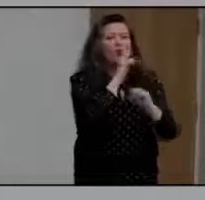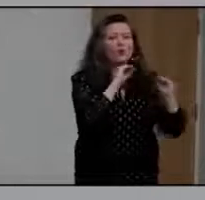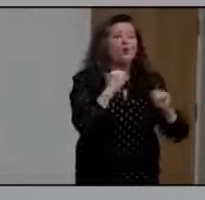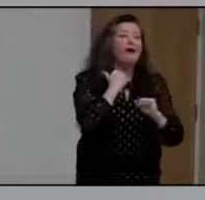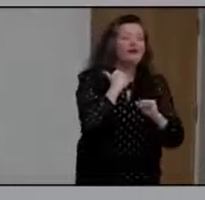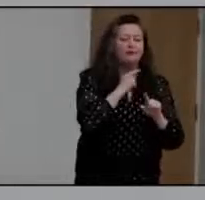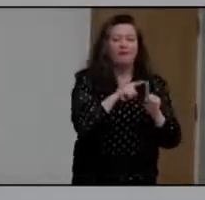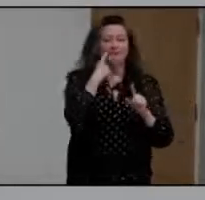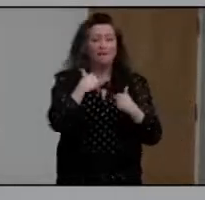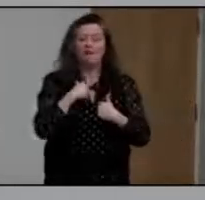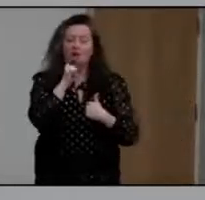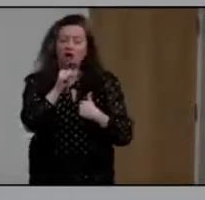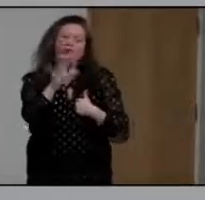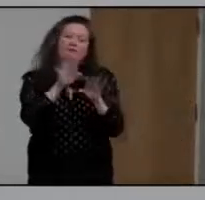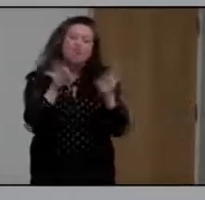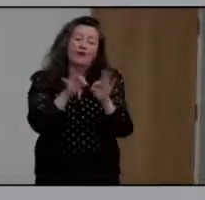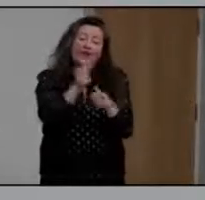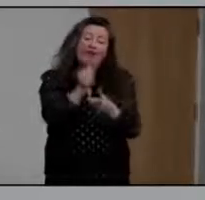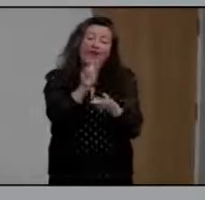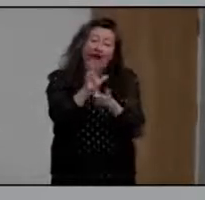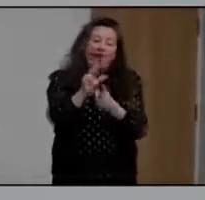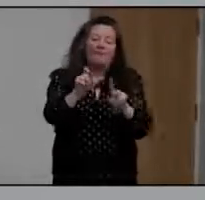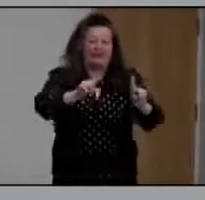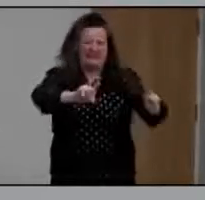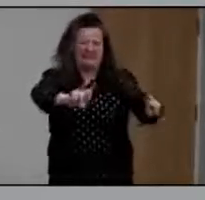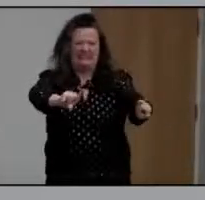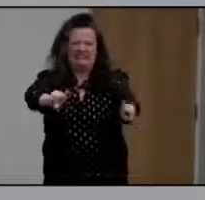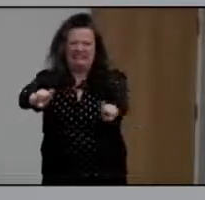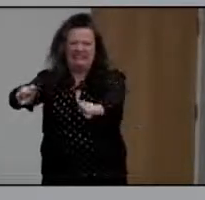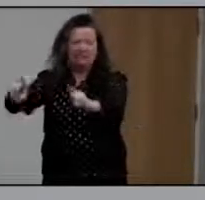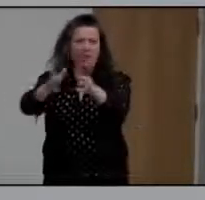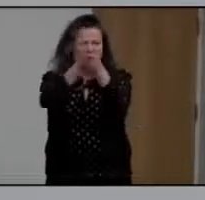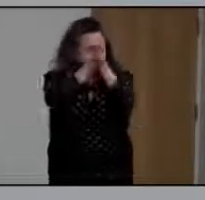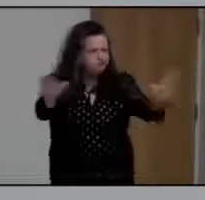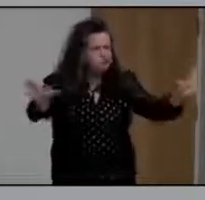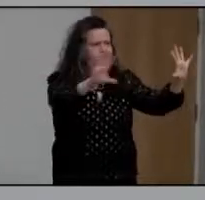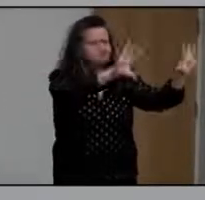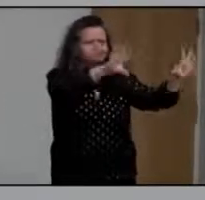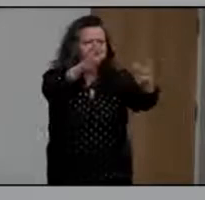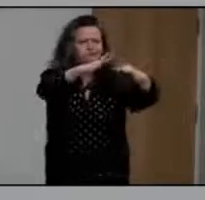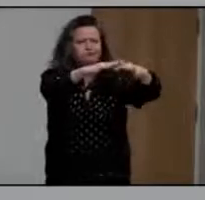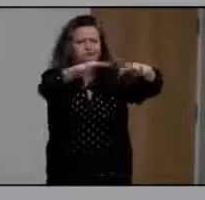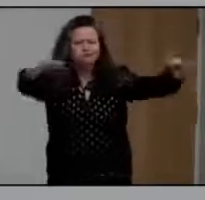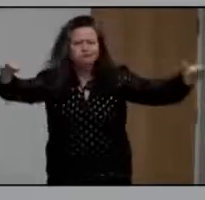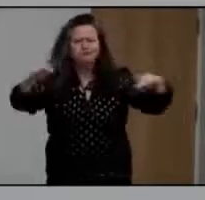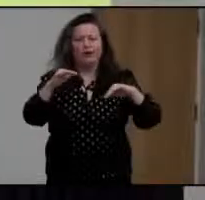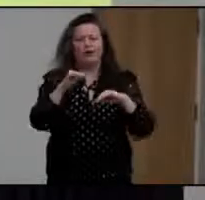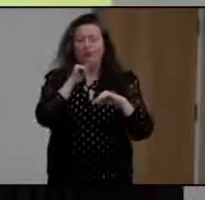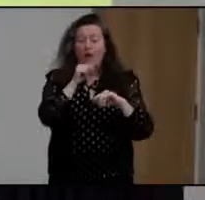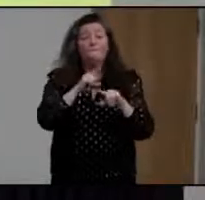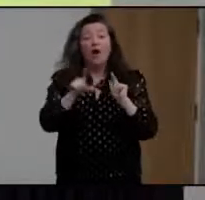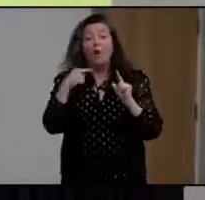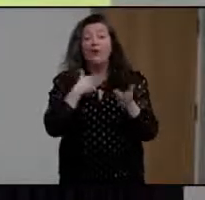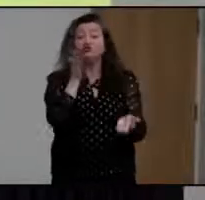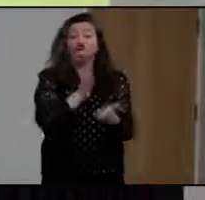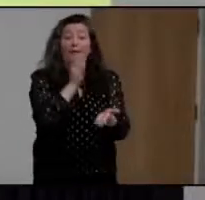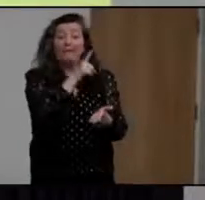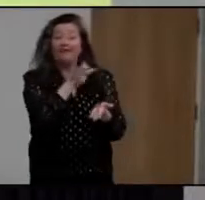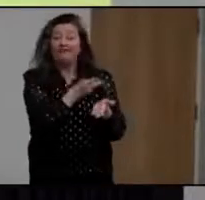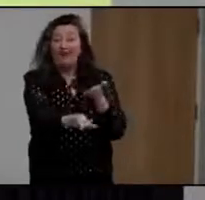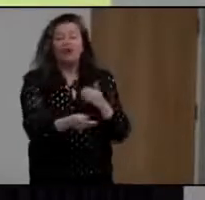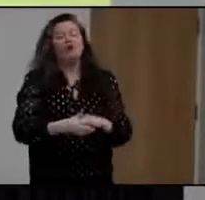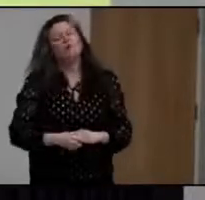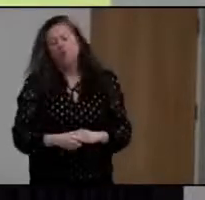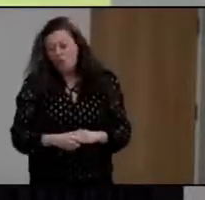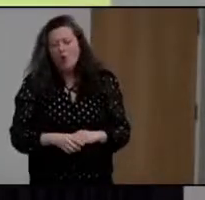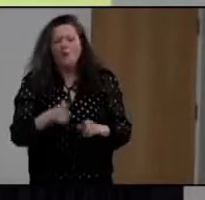testing. And that's the way we have to go forward, because we cannot stop doing new things. We just can't. So that's a